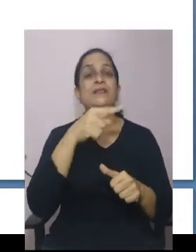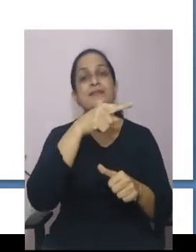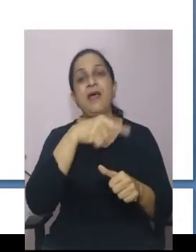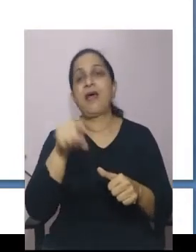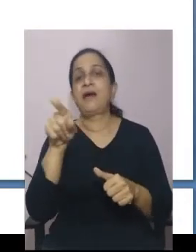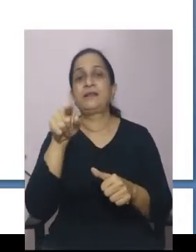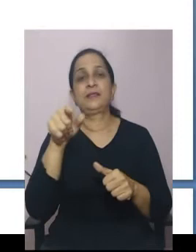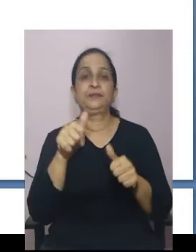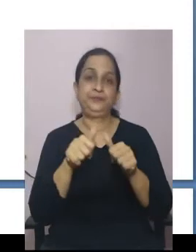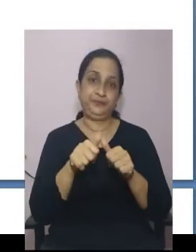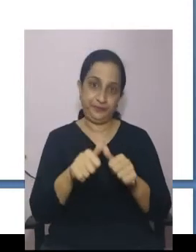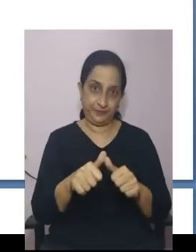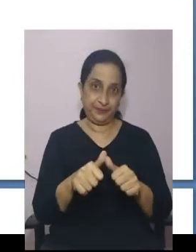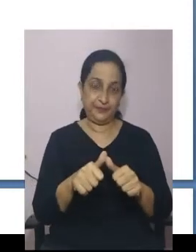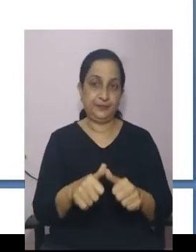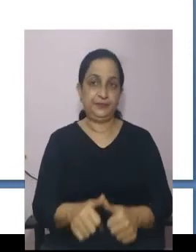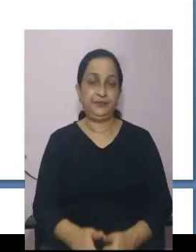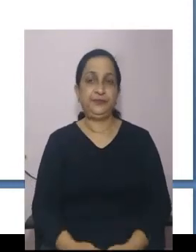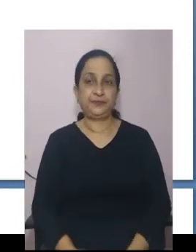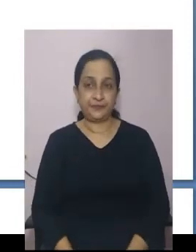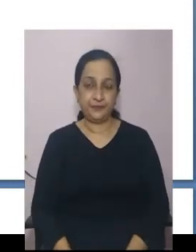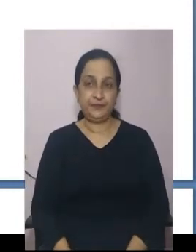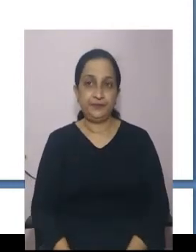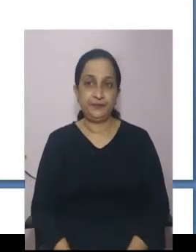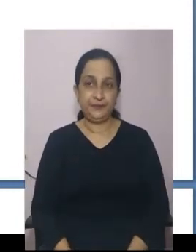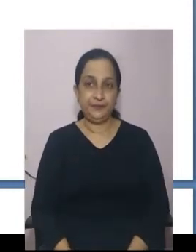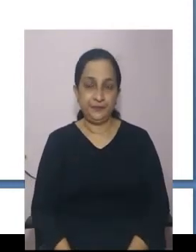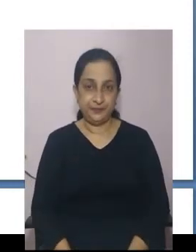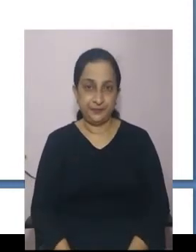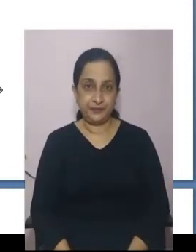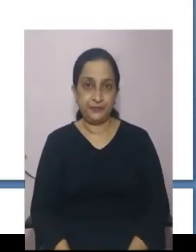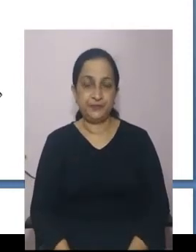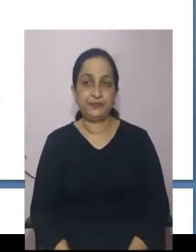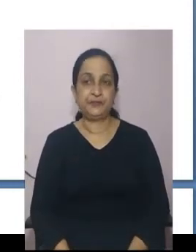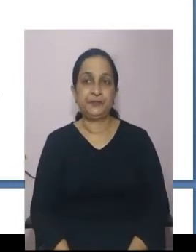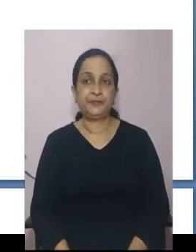keep. Okay, so this is the answer.